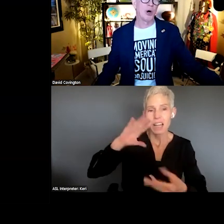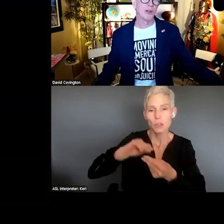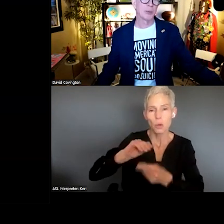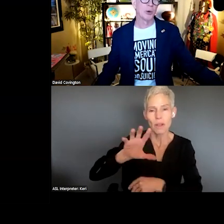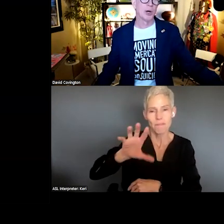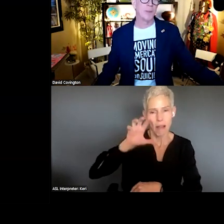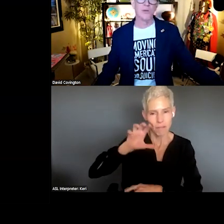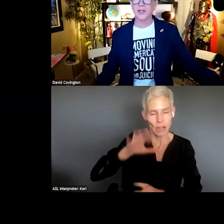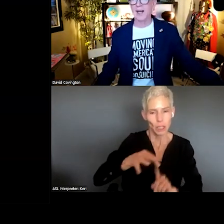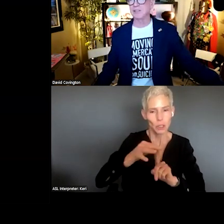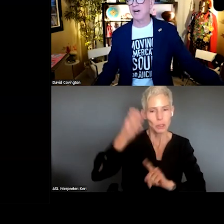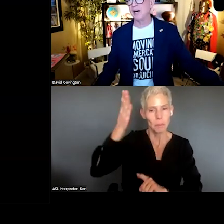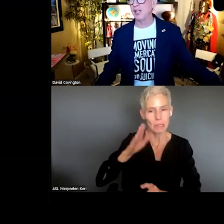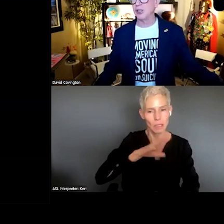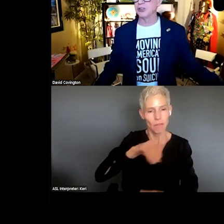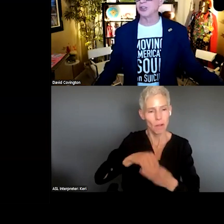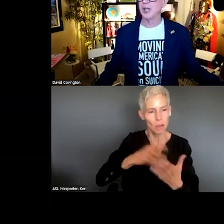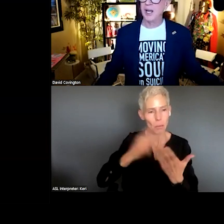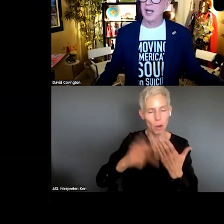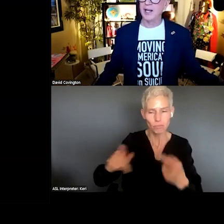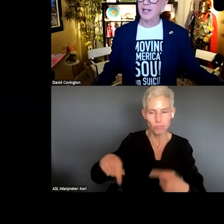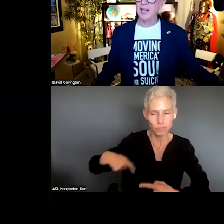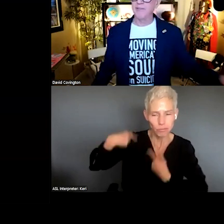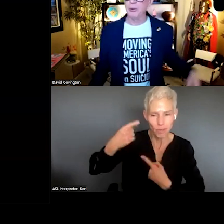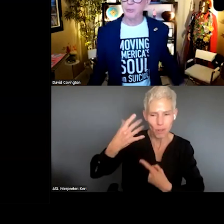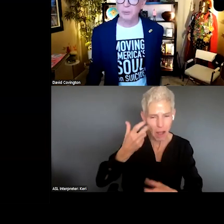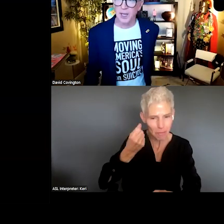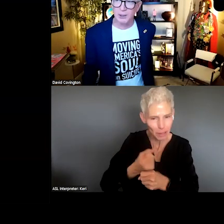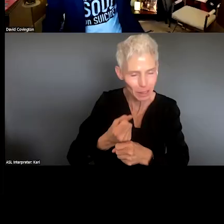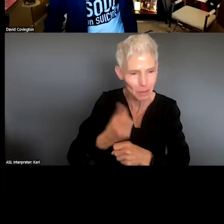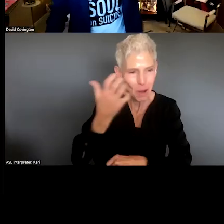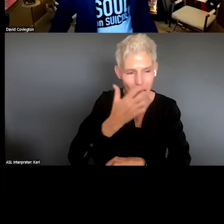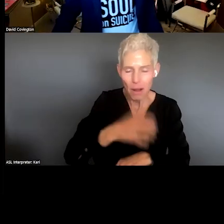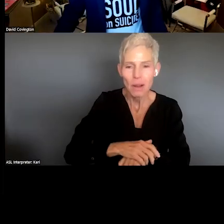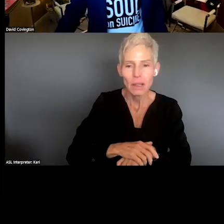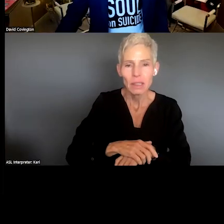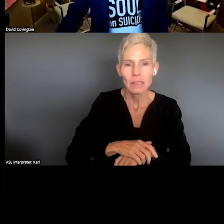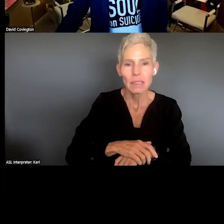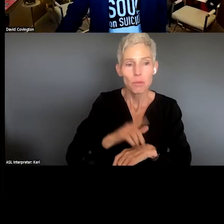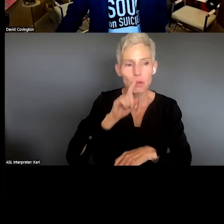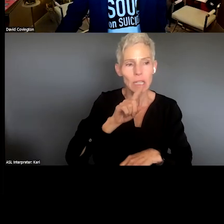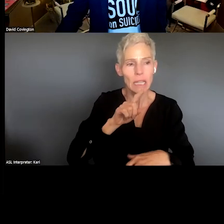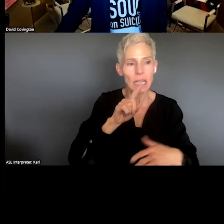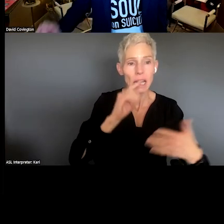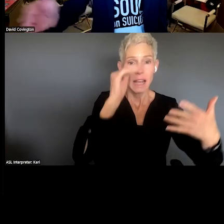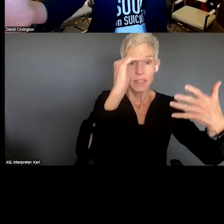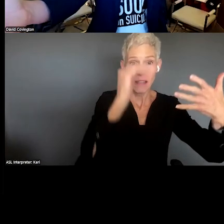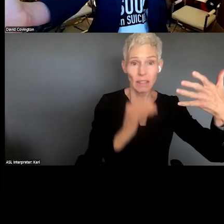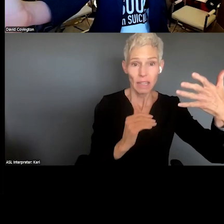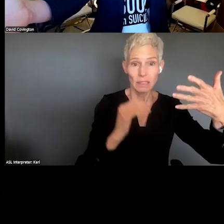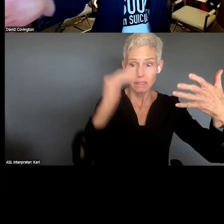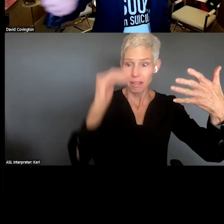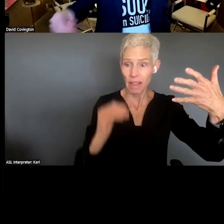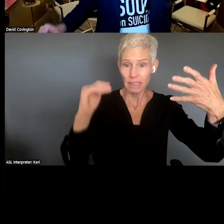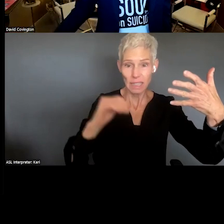a part of the program over the last 5 years. And if you, it's alphabetical, so look for your name. You'll see Chris